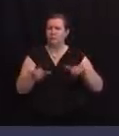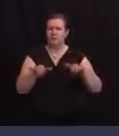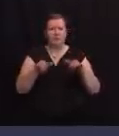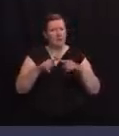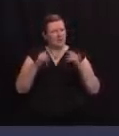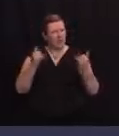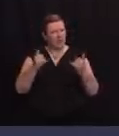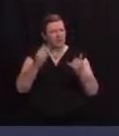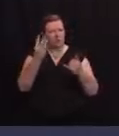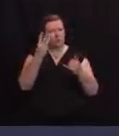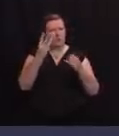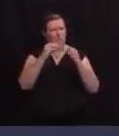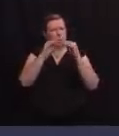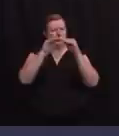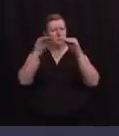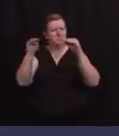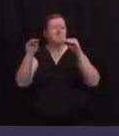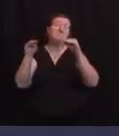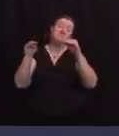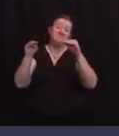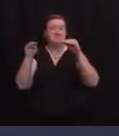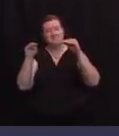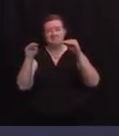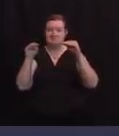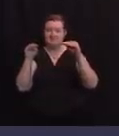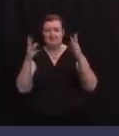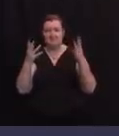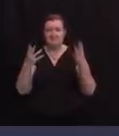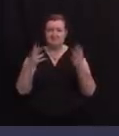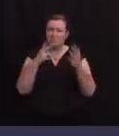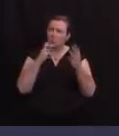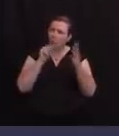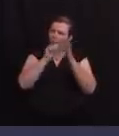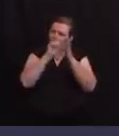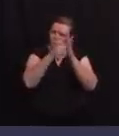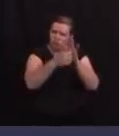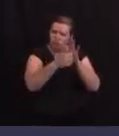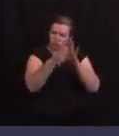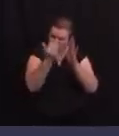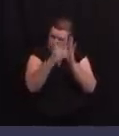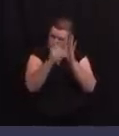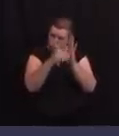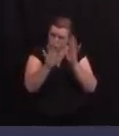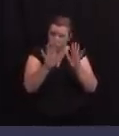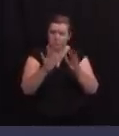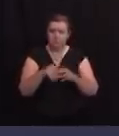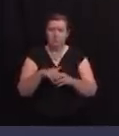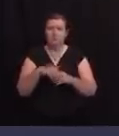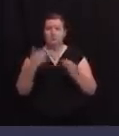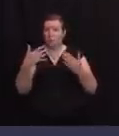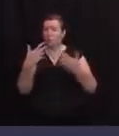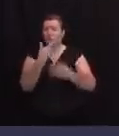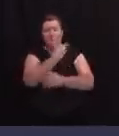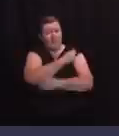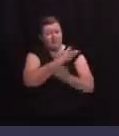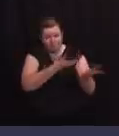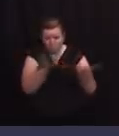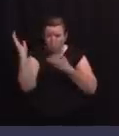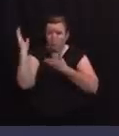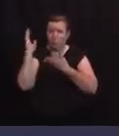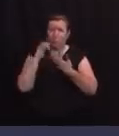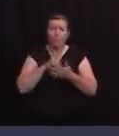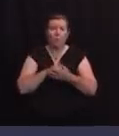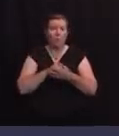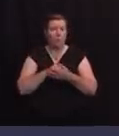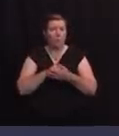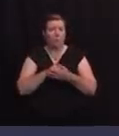I again cannot say this more strongly enough, and that is get vaccinated, because this is overwhelmingly now a